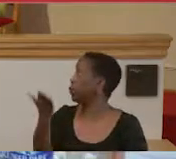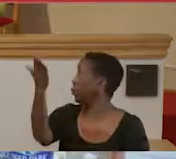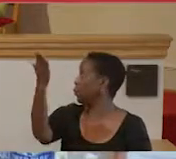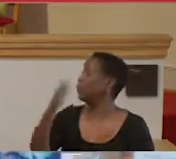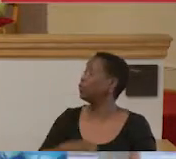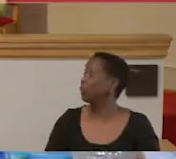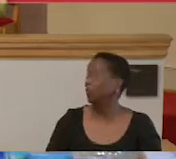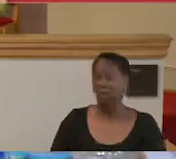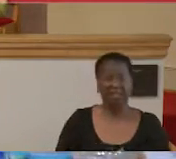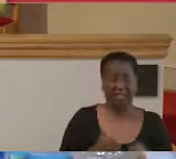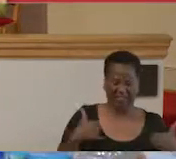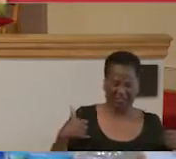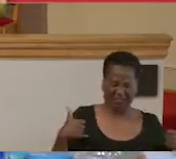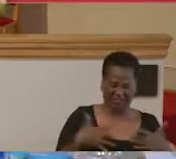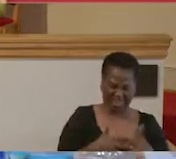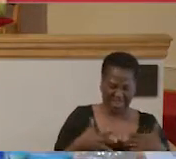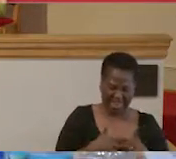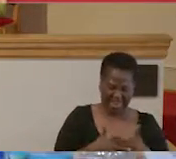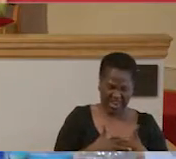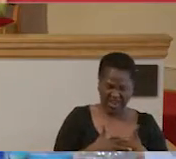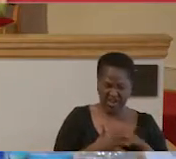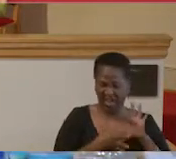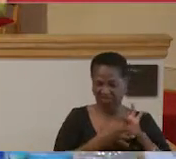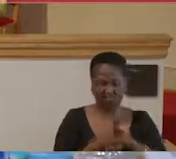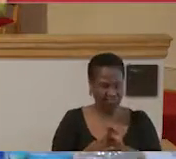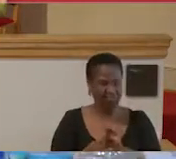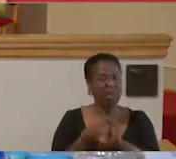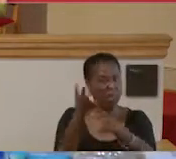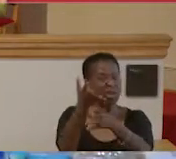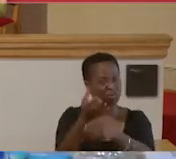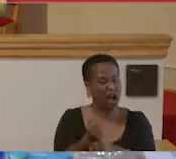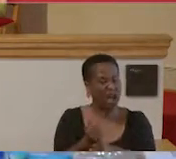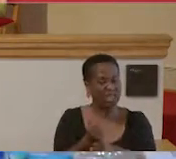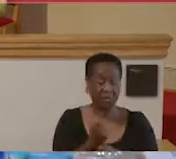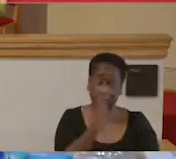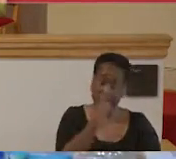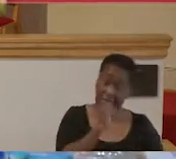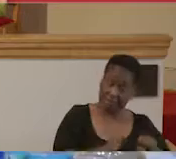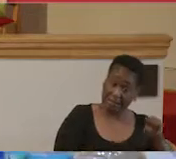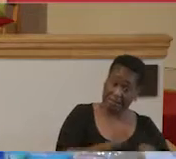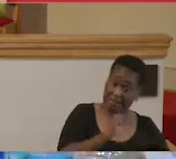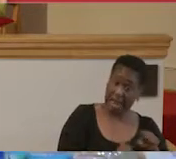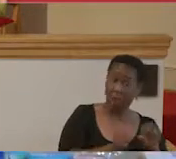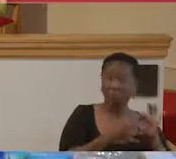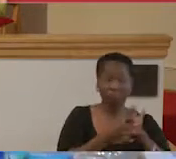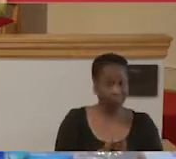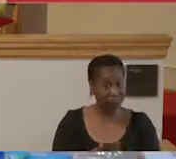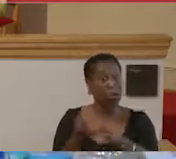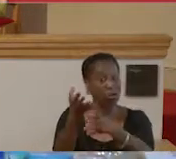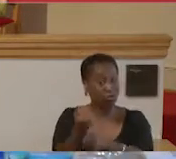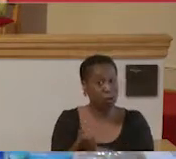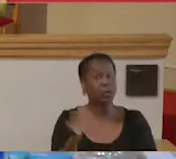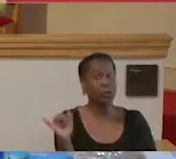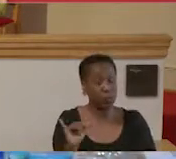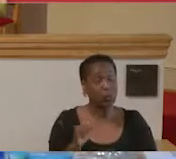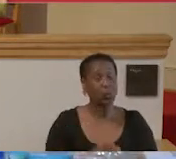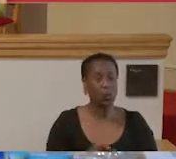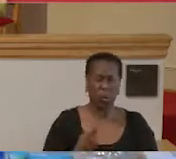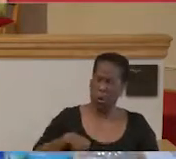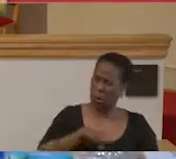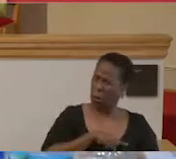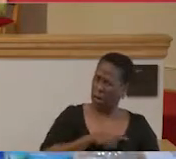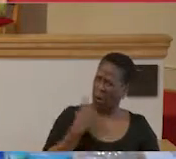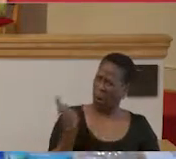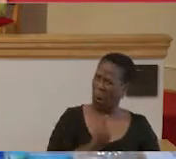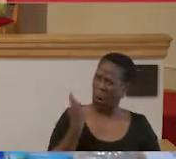For fear is really a part of trust, and doubt is really a part of trust. All of us are always battling